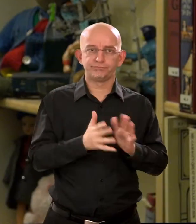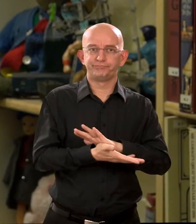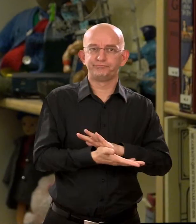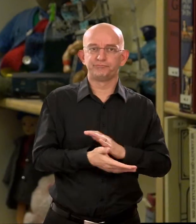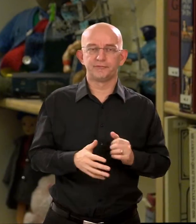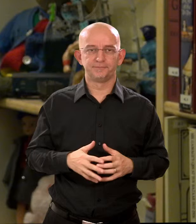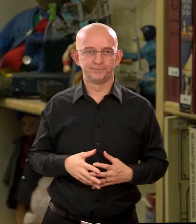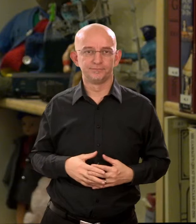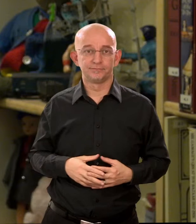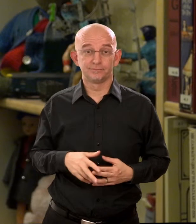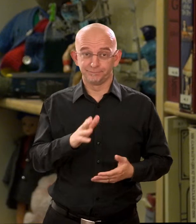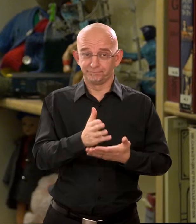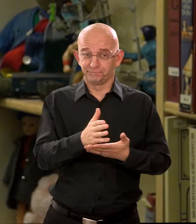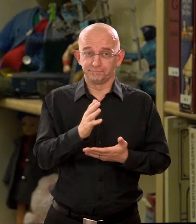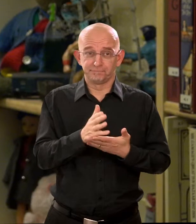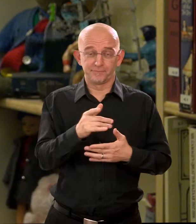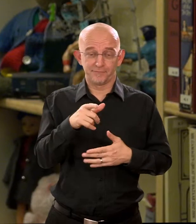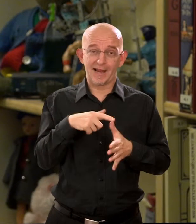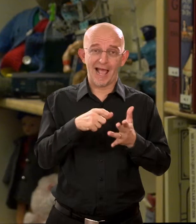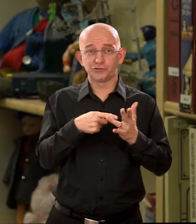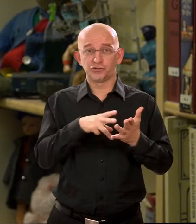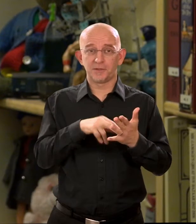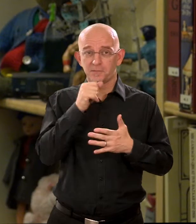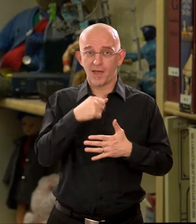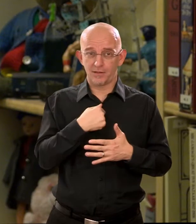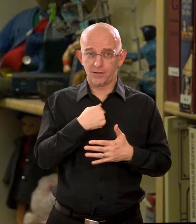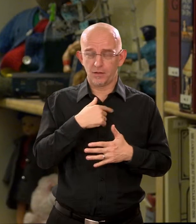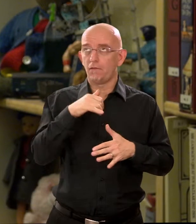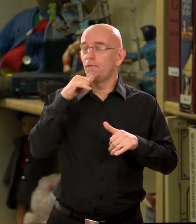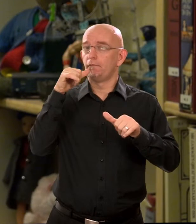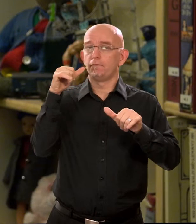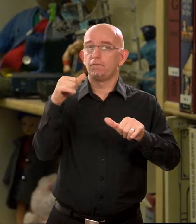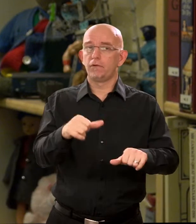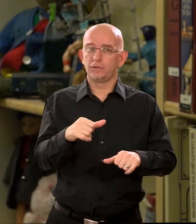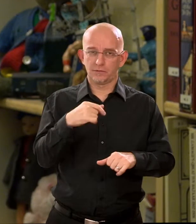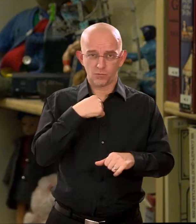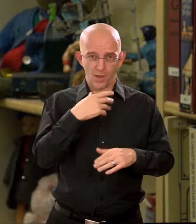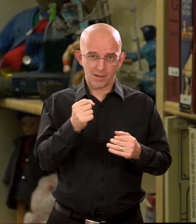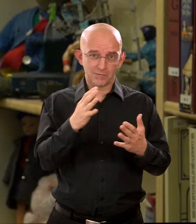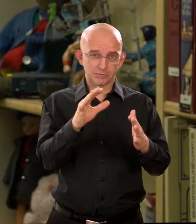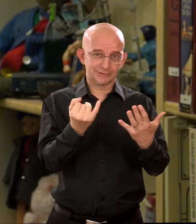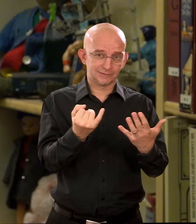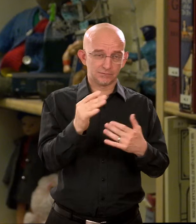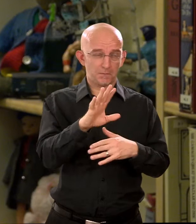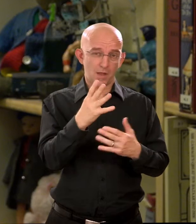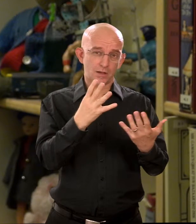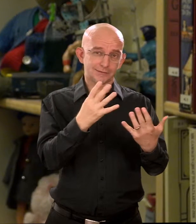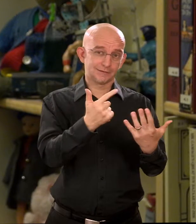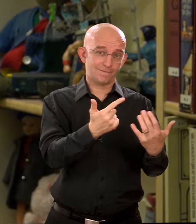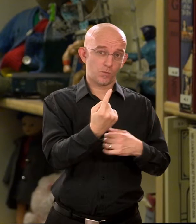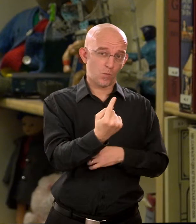Yeah, absolutely loved them. Yeah, so I had about 6 from about 1971